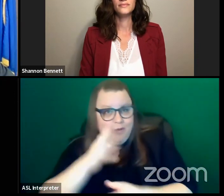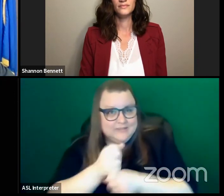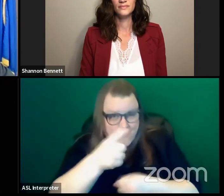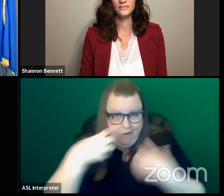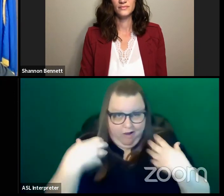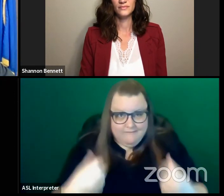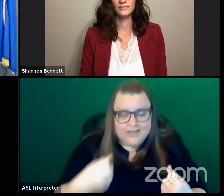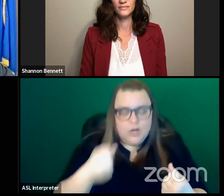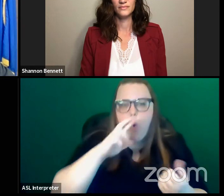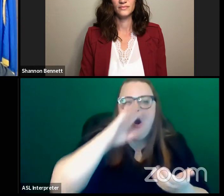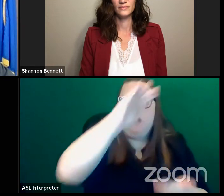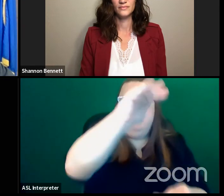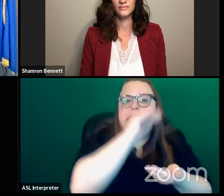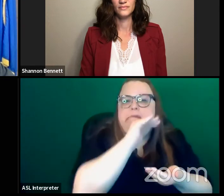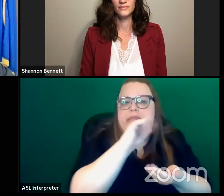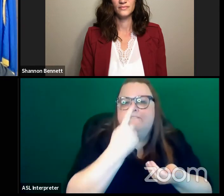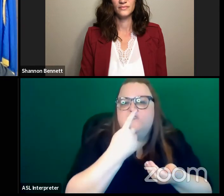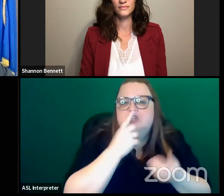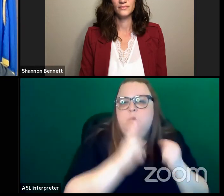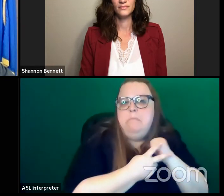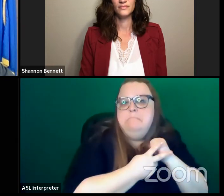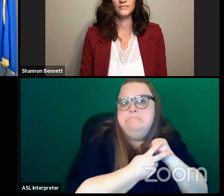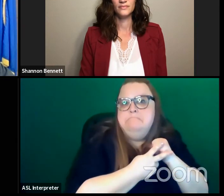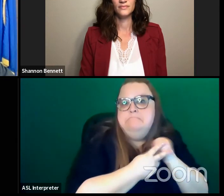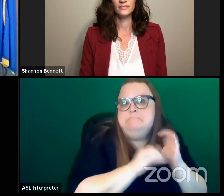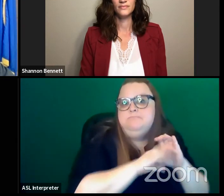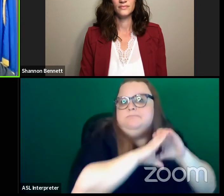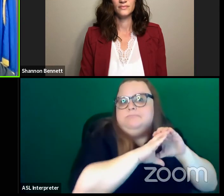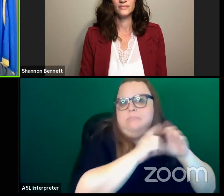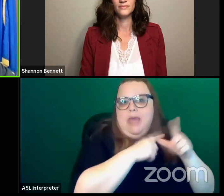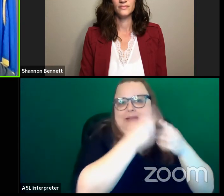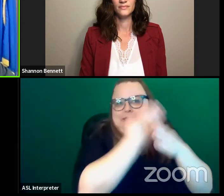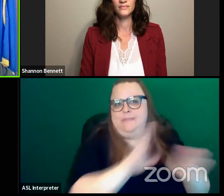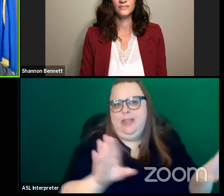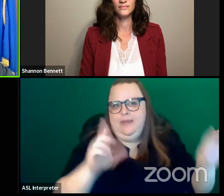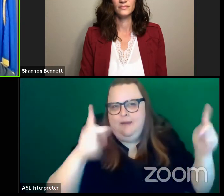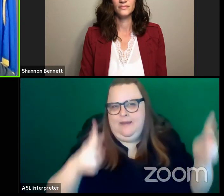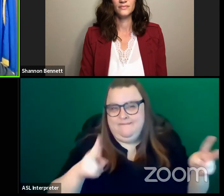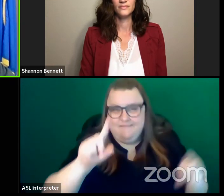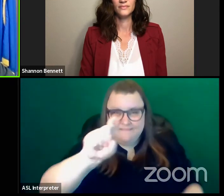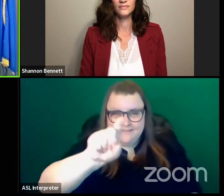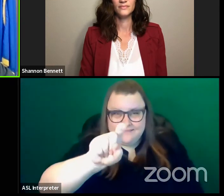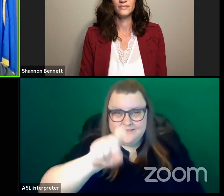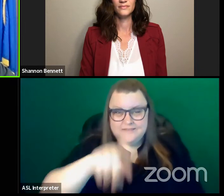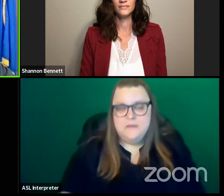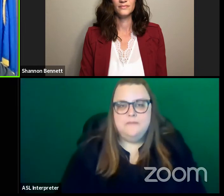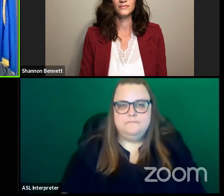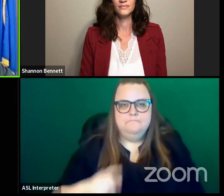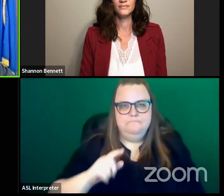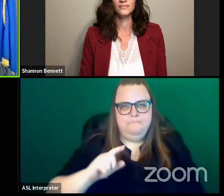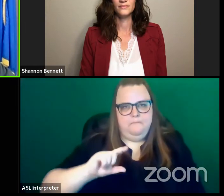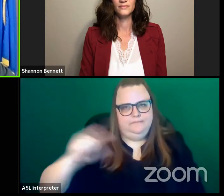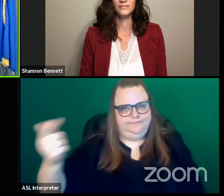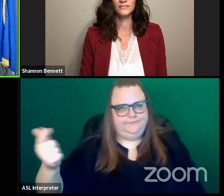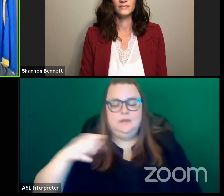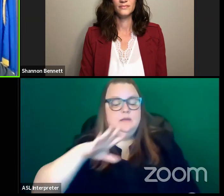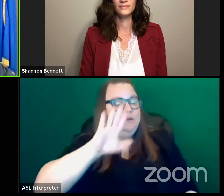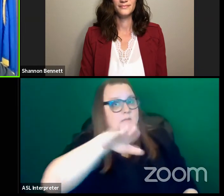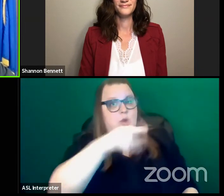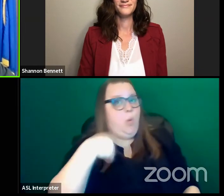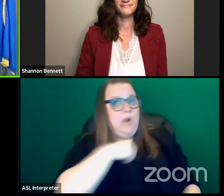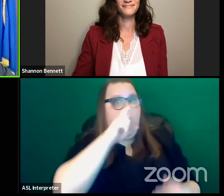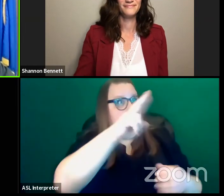stockpile that initial allocation and split it, basically? Okay, I'll let that to Shannon and Candace as well. We are not stockpiling, I can tell you that. And